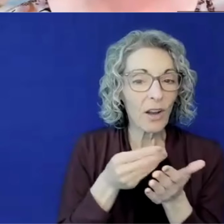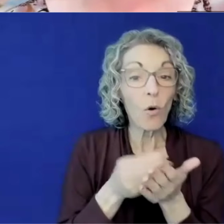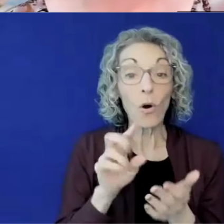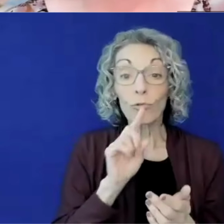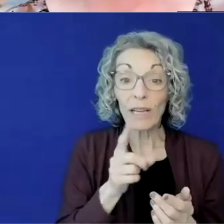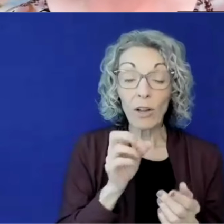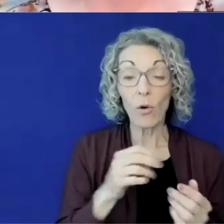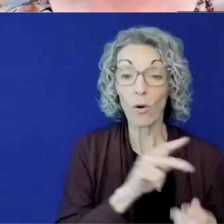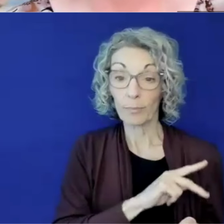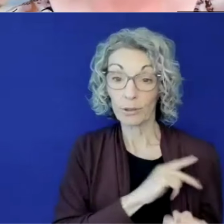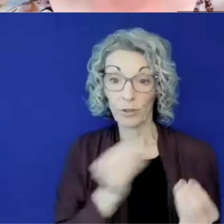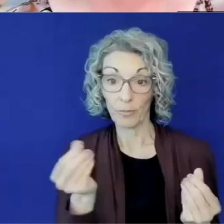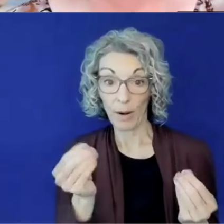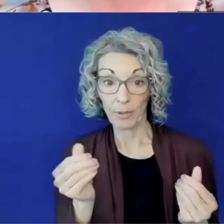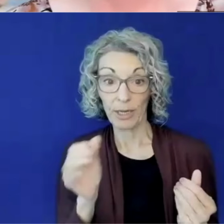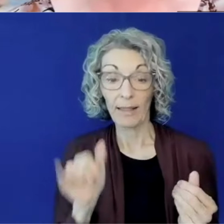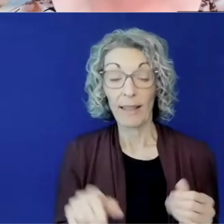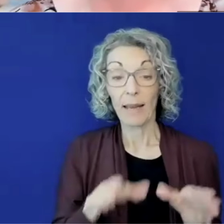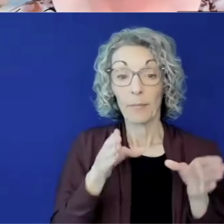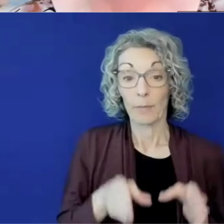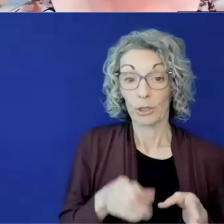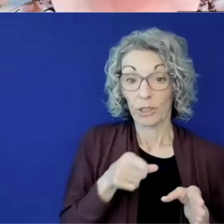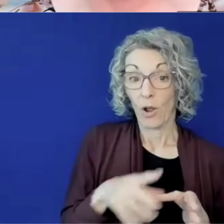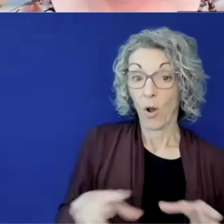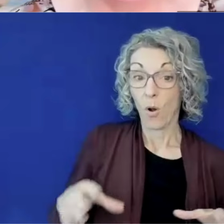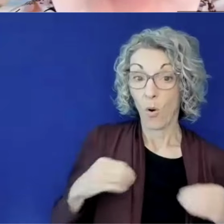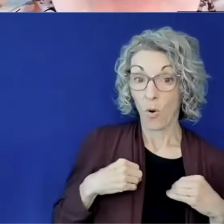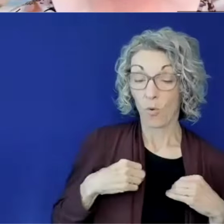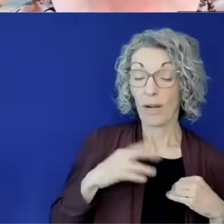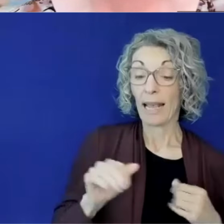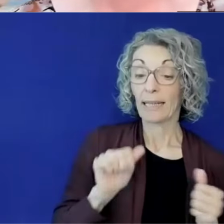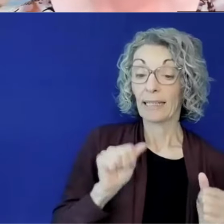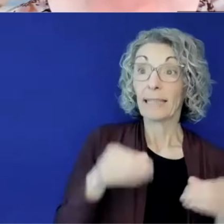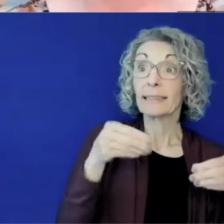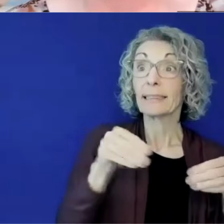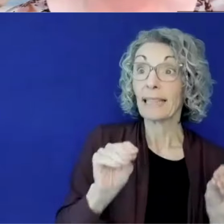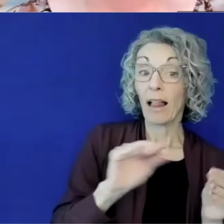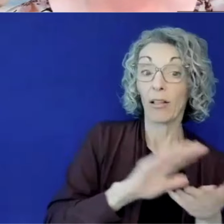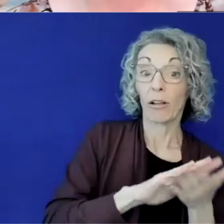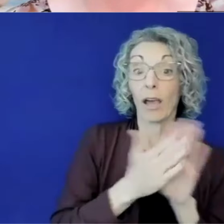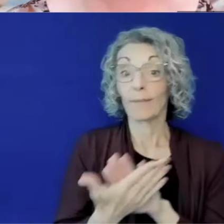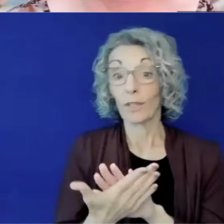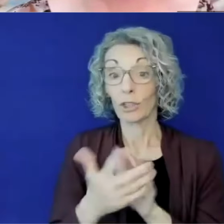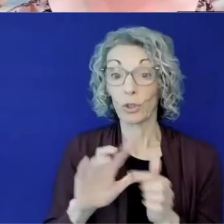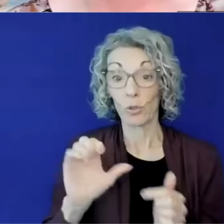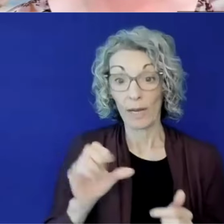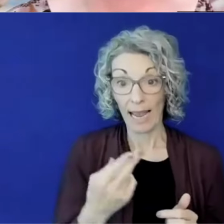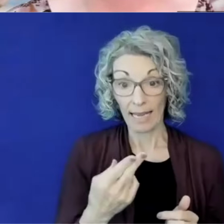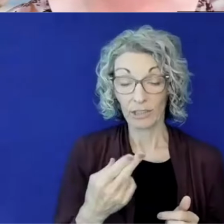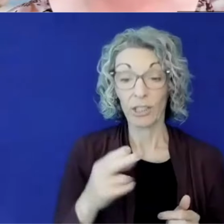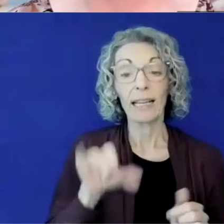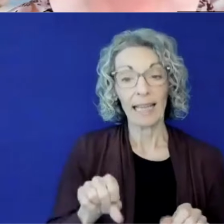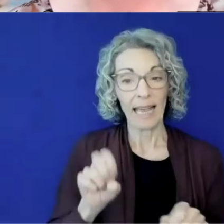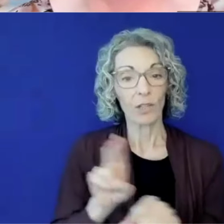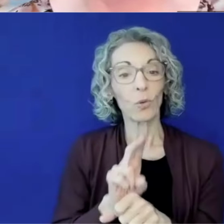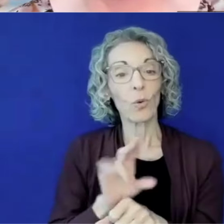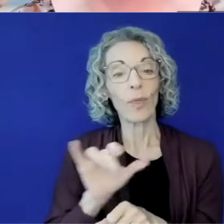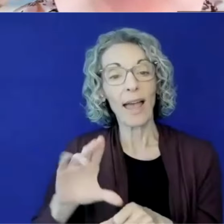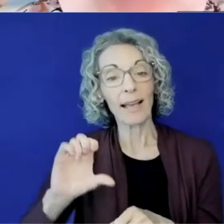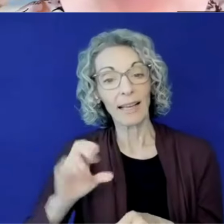that a beneficiary owns and could convert to cash, which can be used to provide for food